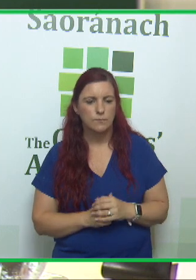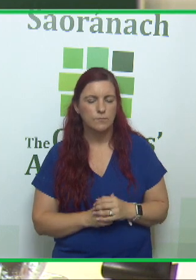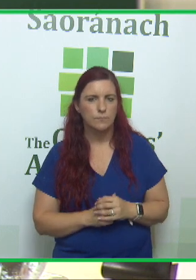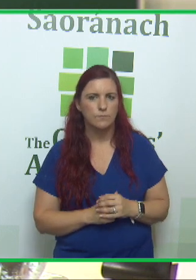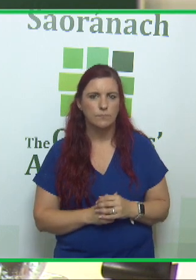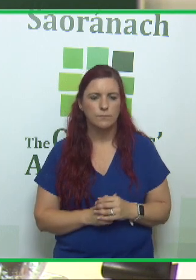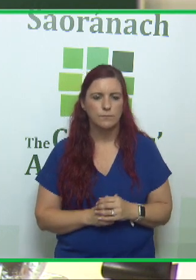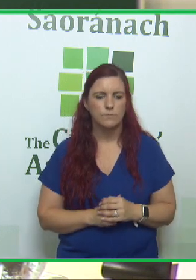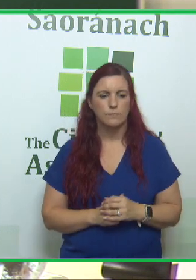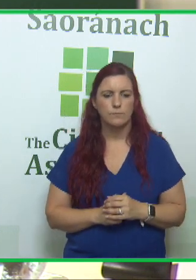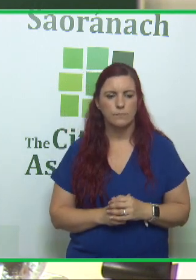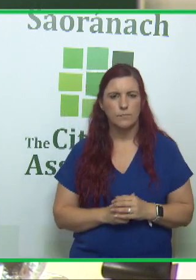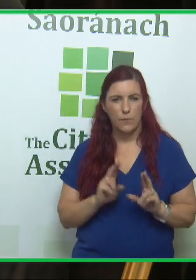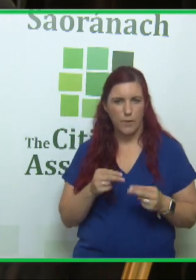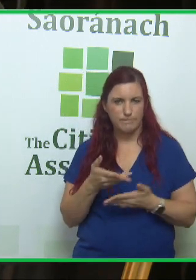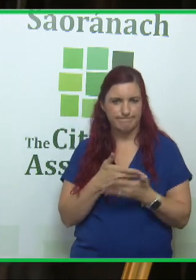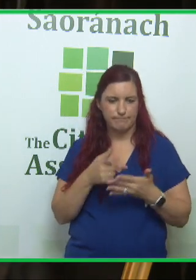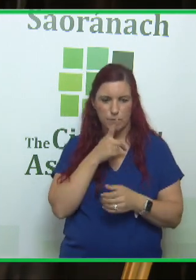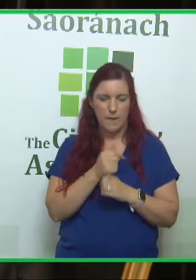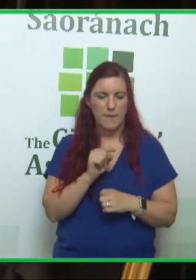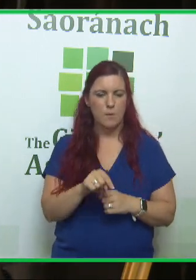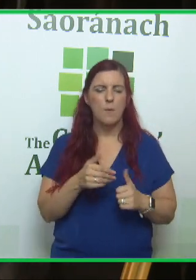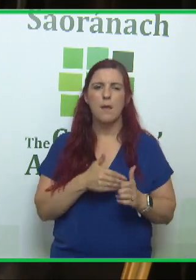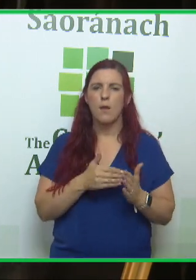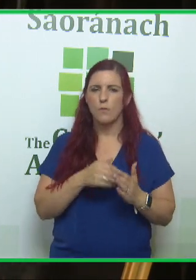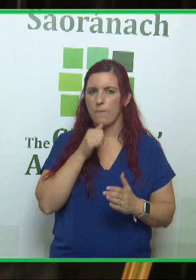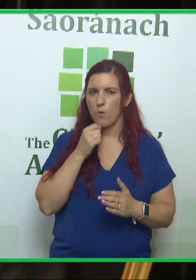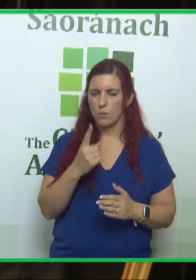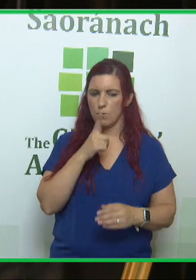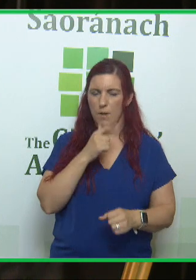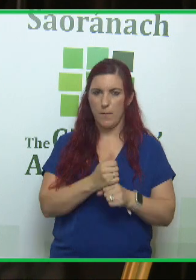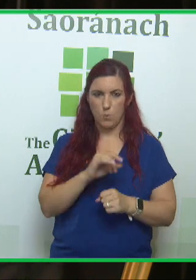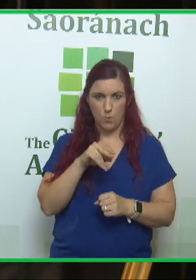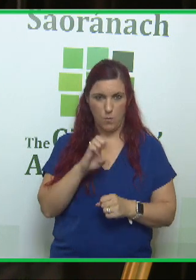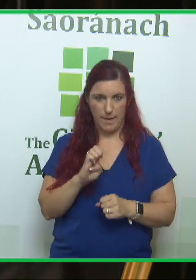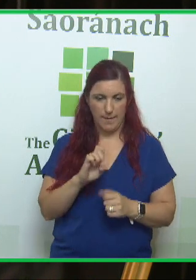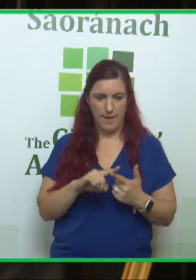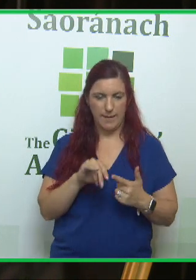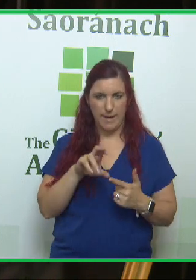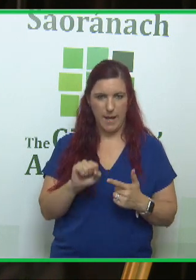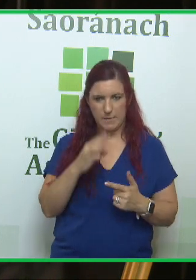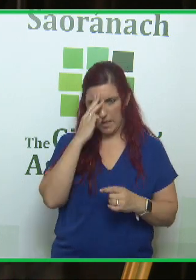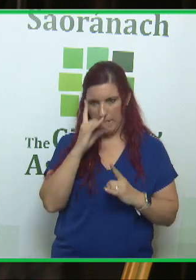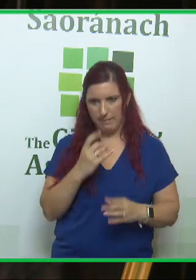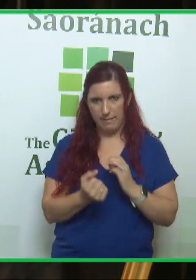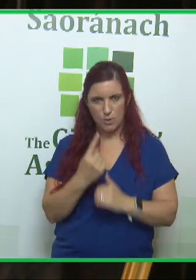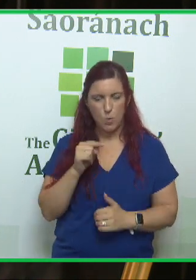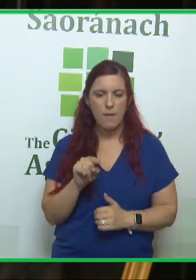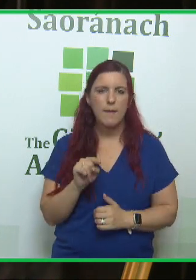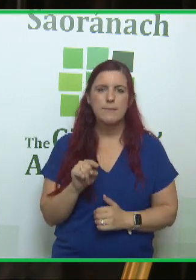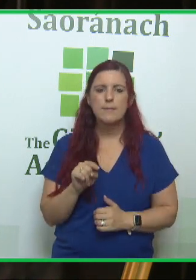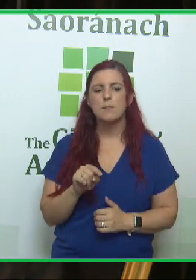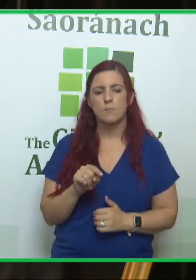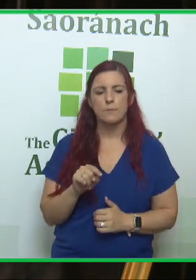health-led approach. If you can just take those two, please. Okay, well, the first one in relation to cocaine and cannabis and the mental health issue, I think